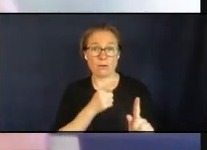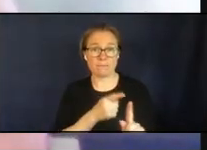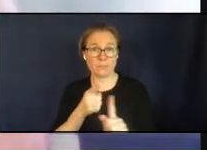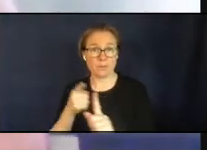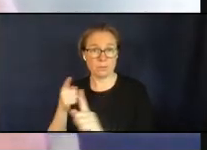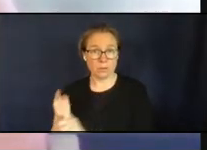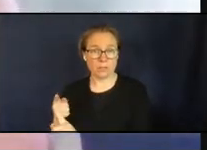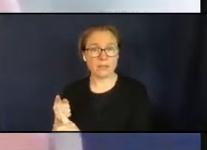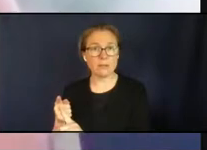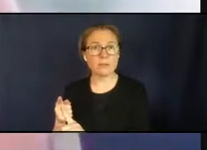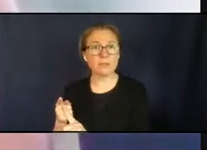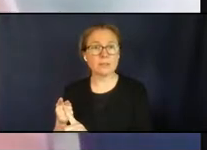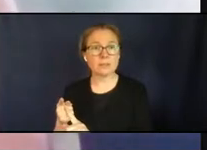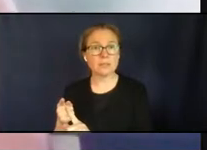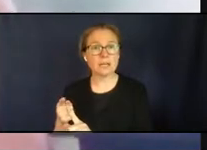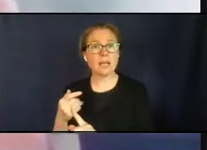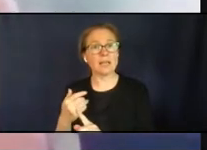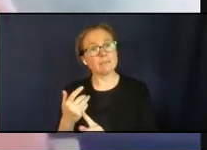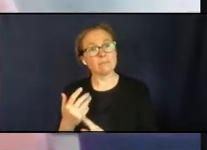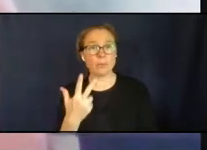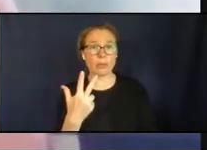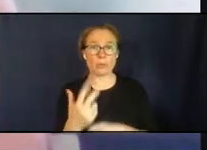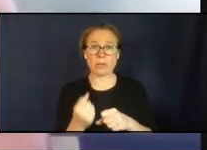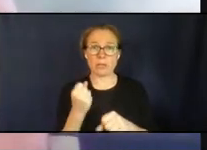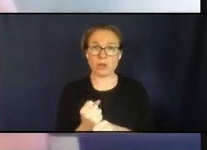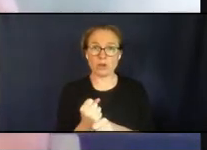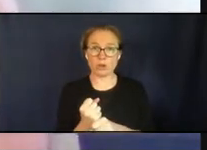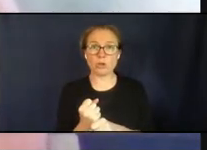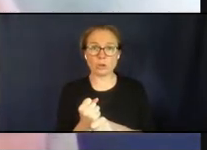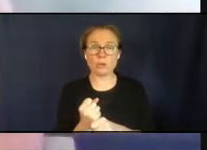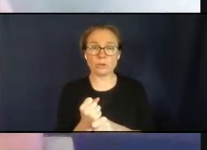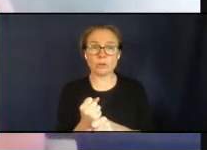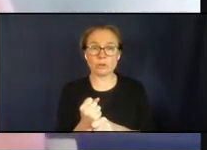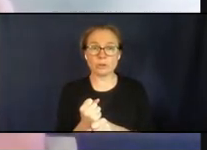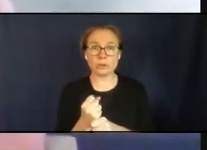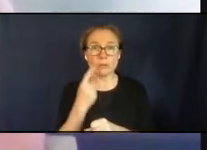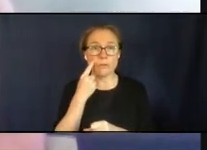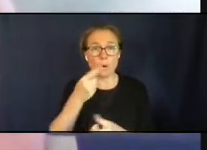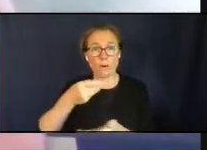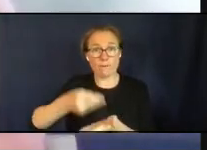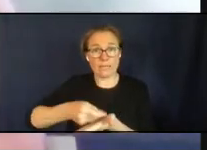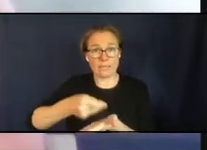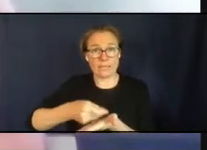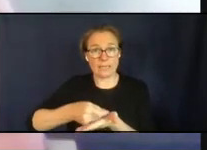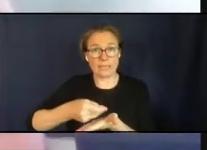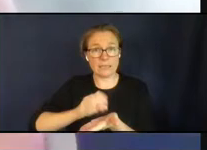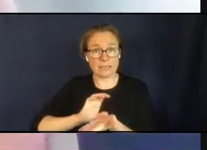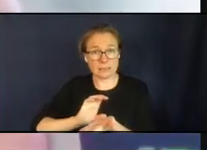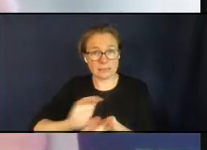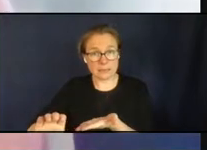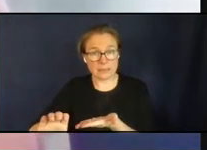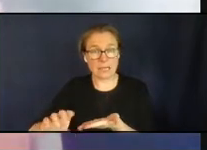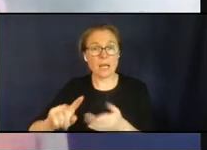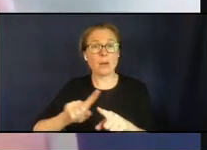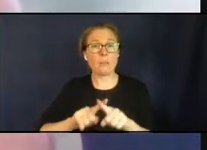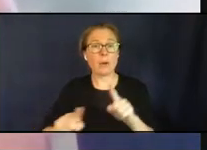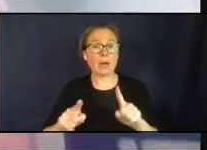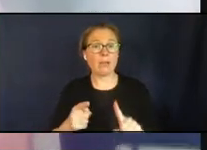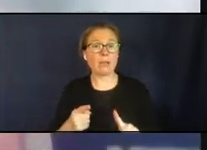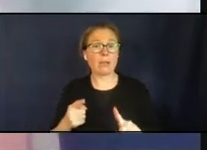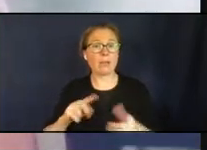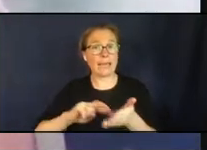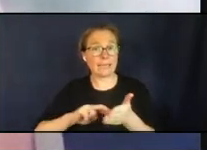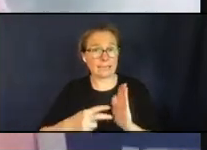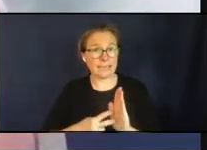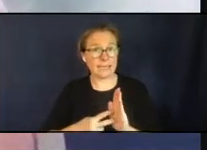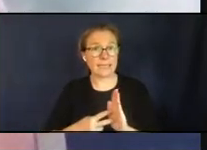had articulated a three-year timeline in terms of funding, but the intent is to revisit every quarter